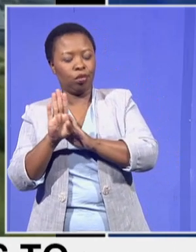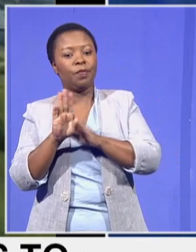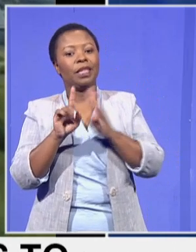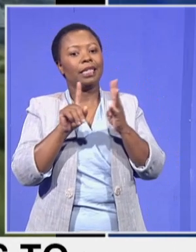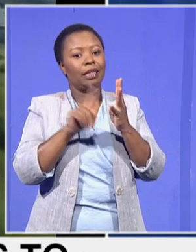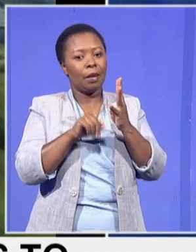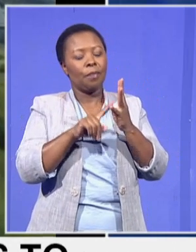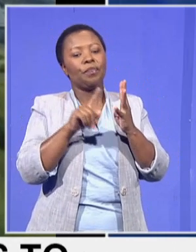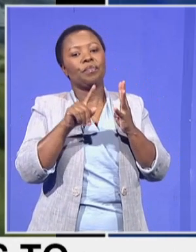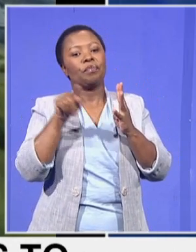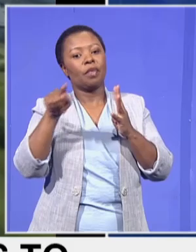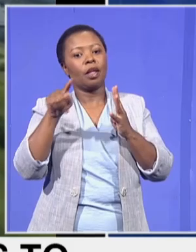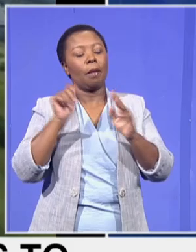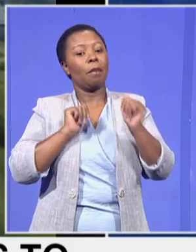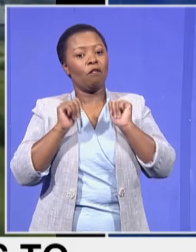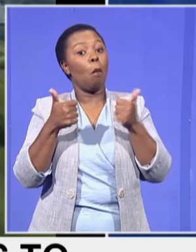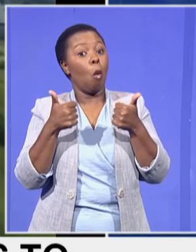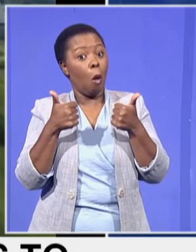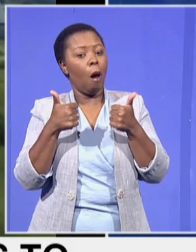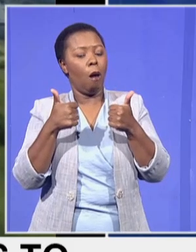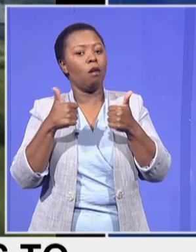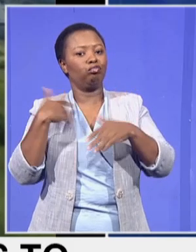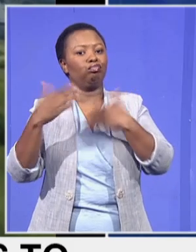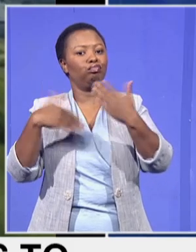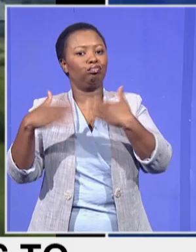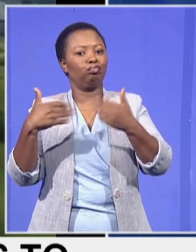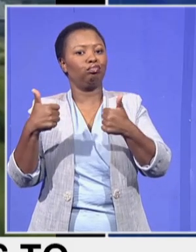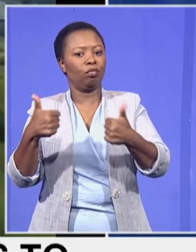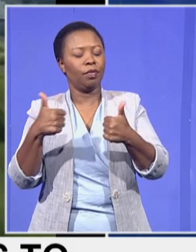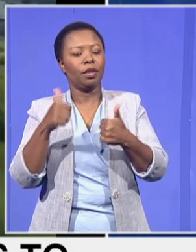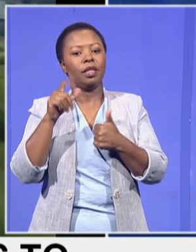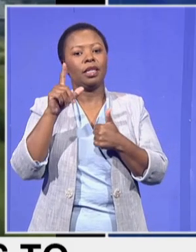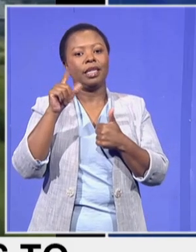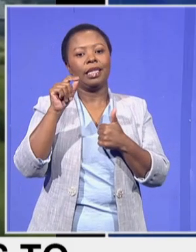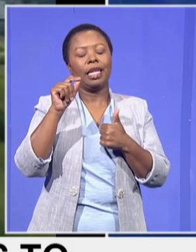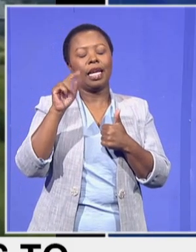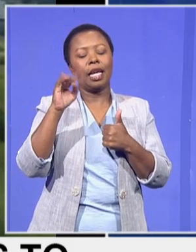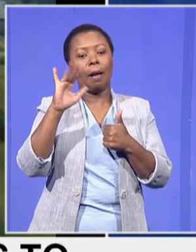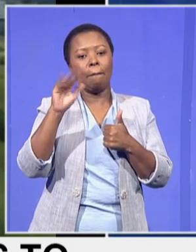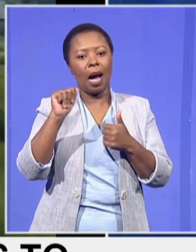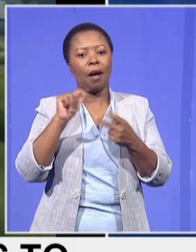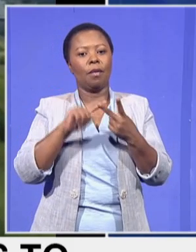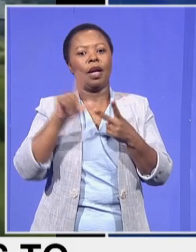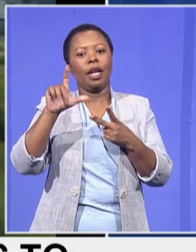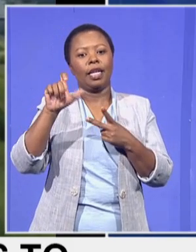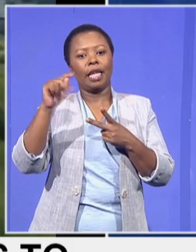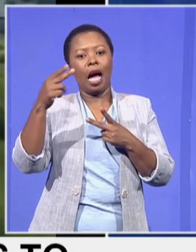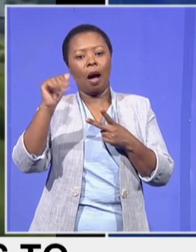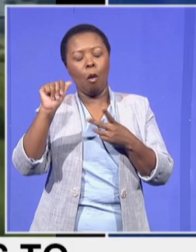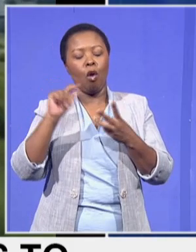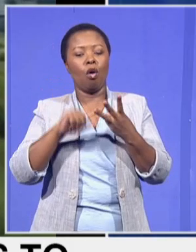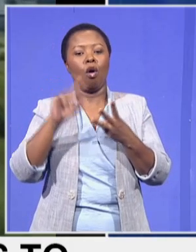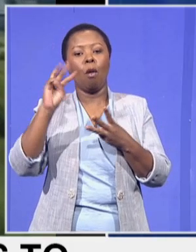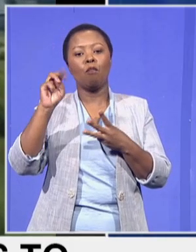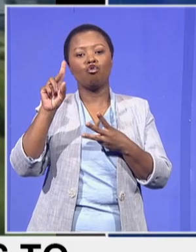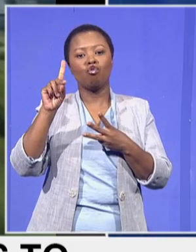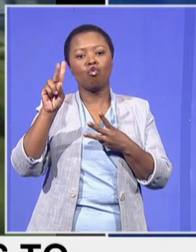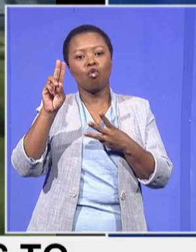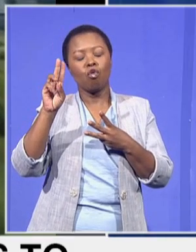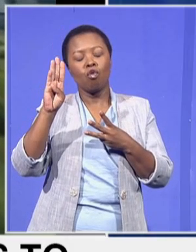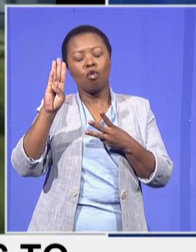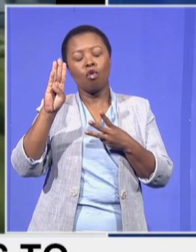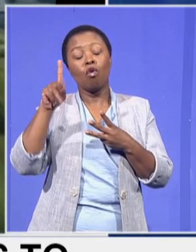power stations that are performing well in terms of Matimba, Lethabo and Medupi power station. We expect that